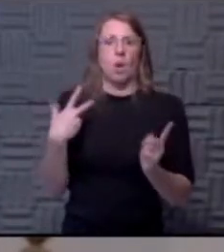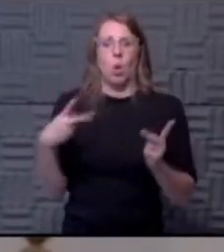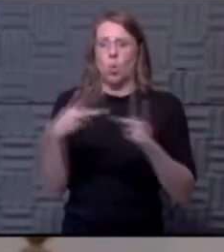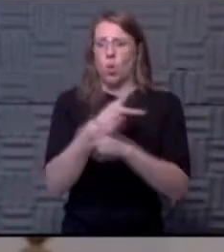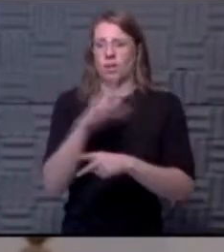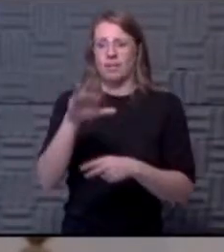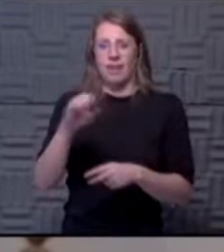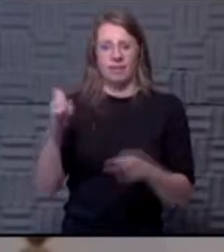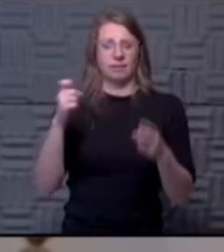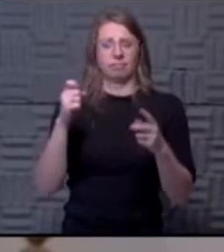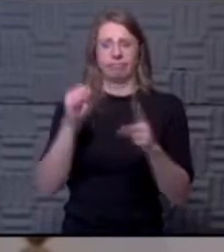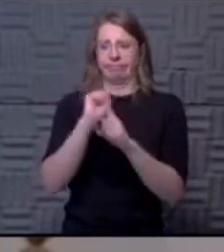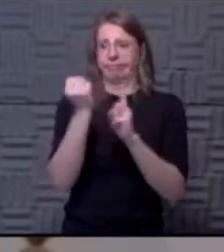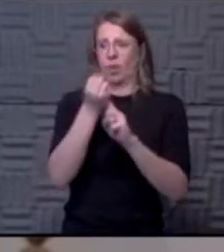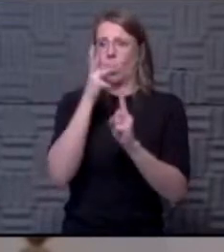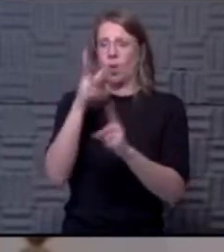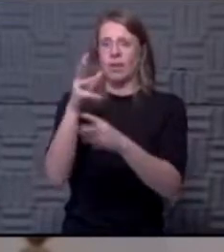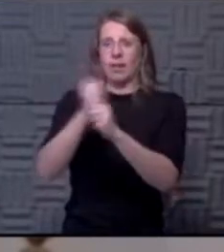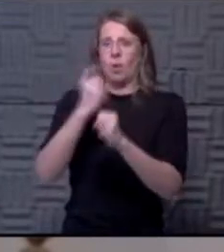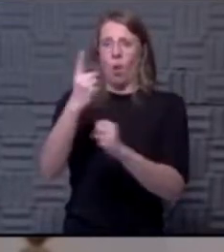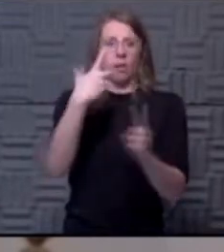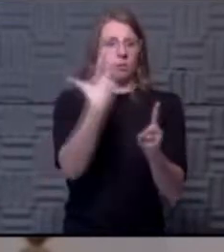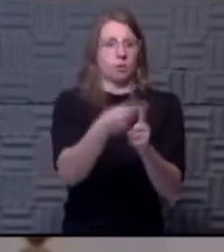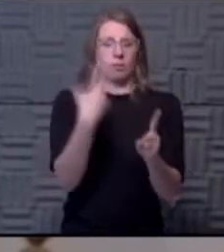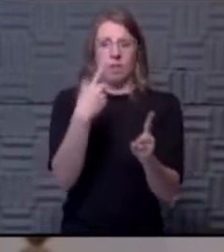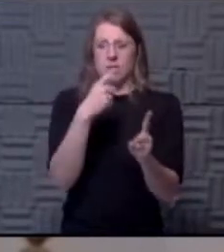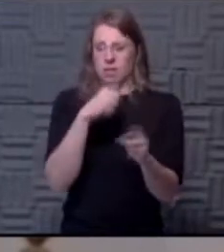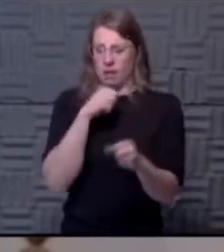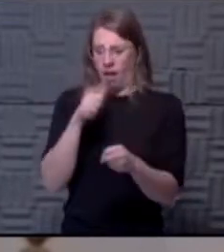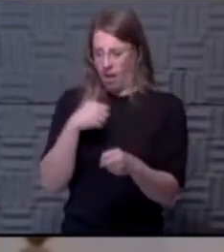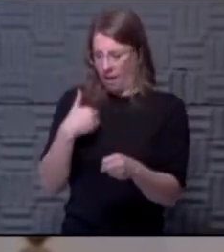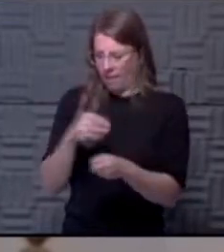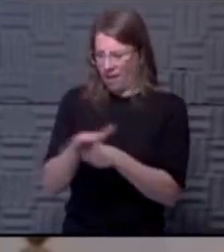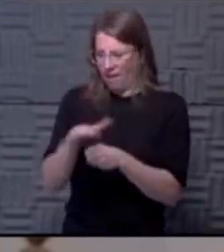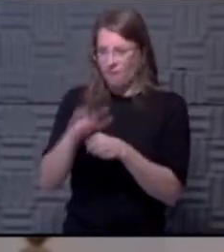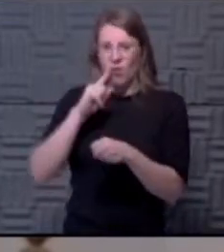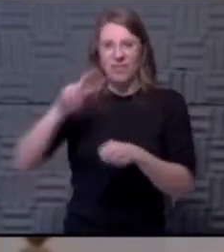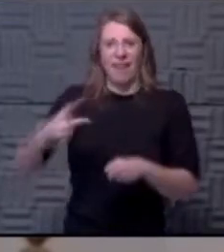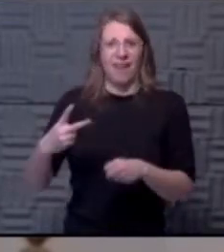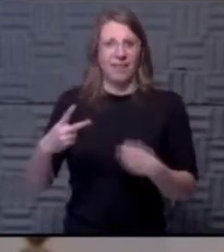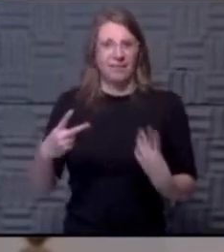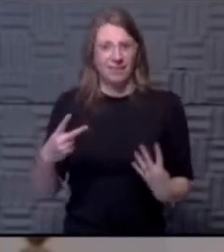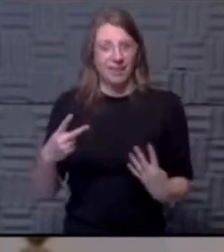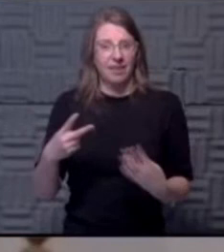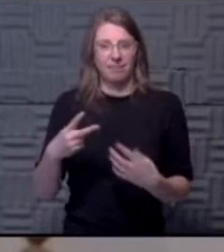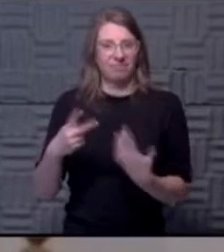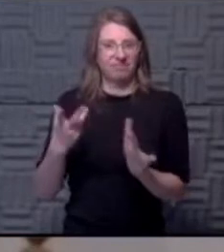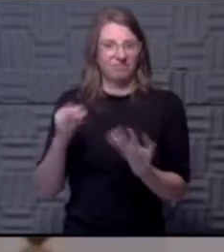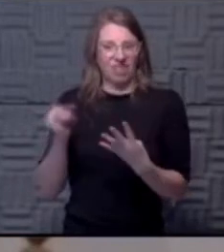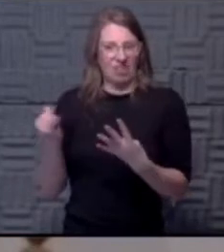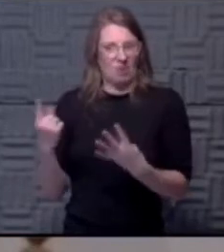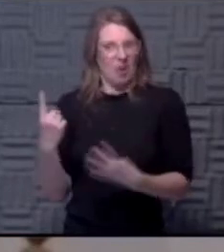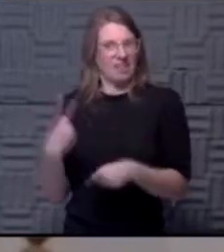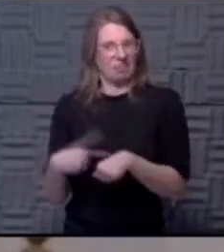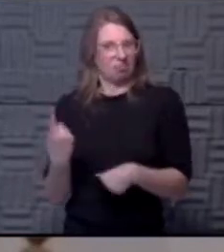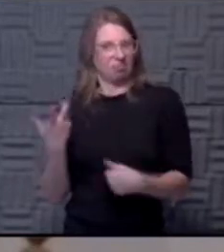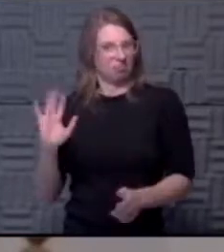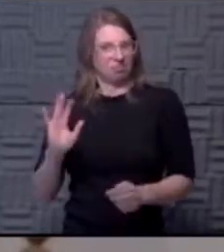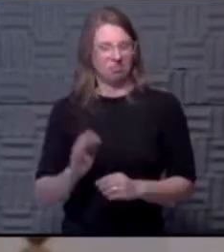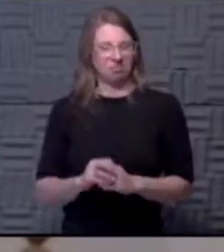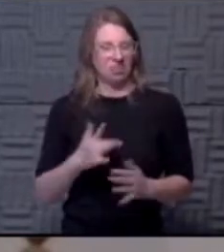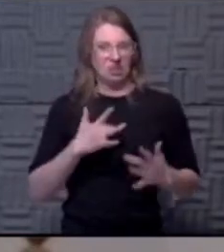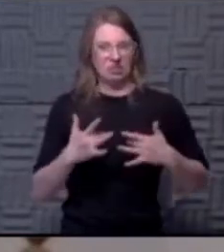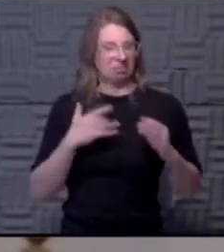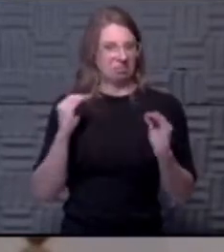would be that we would get one dose into people and then not have the ability to put in the second dose. And at least with J&J, that's not a